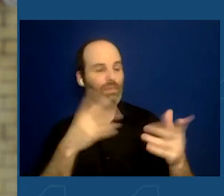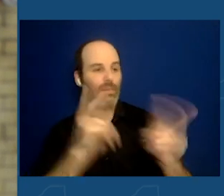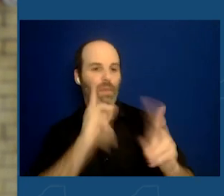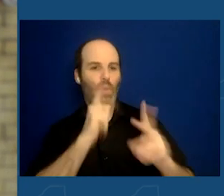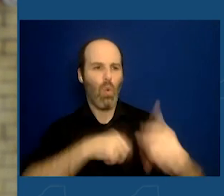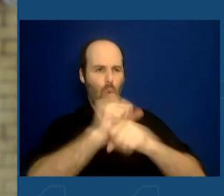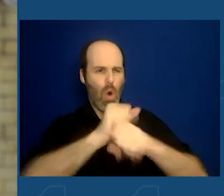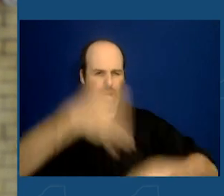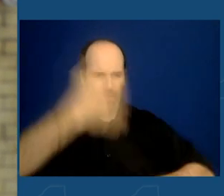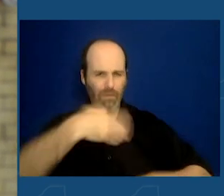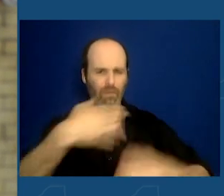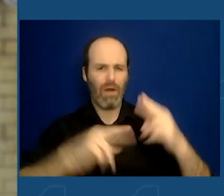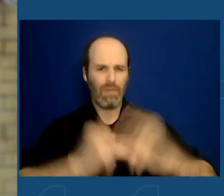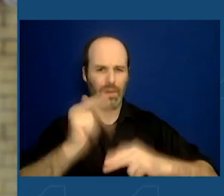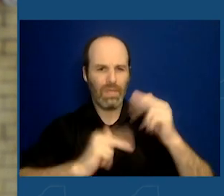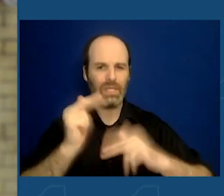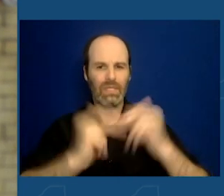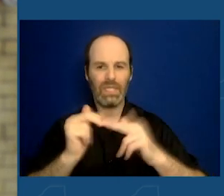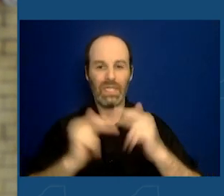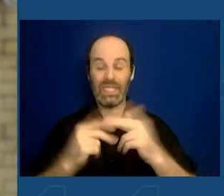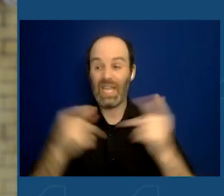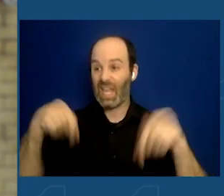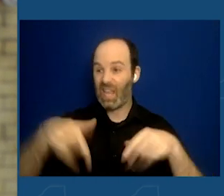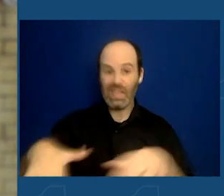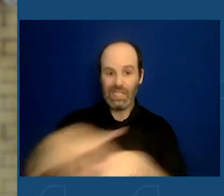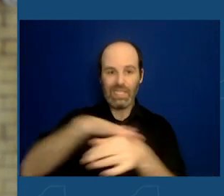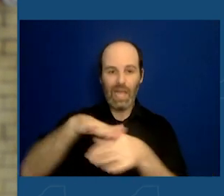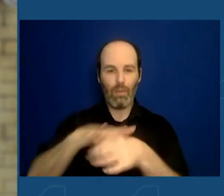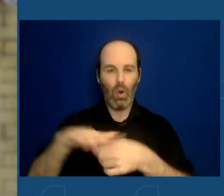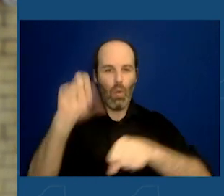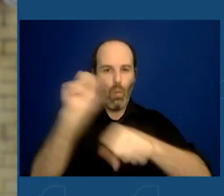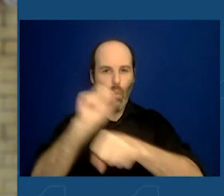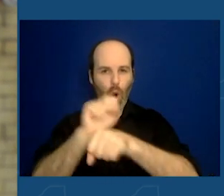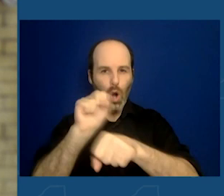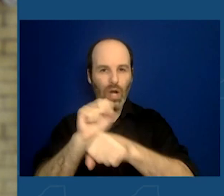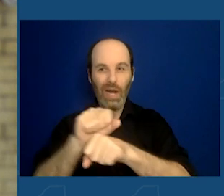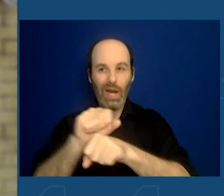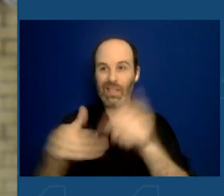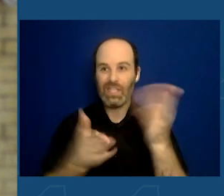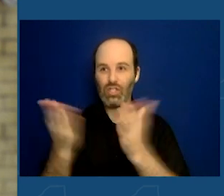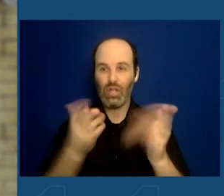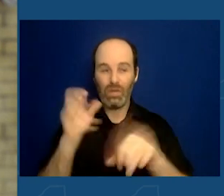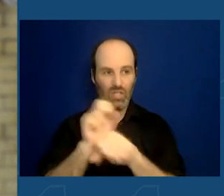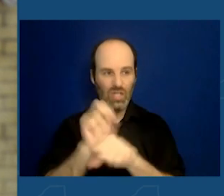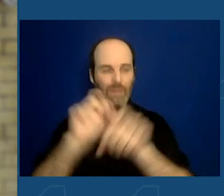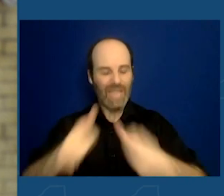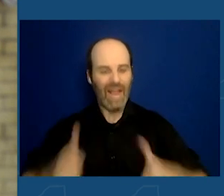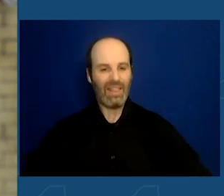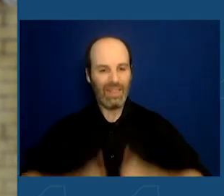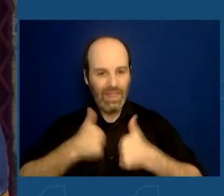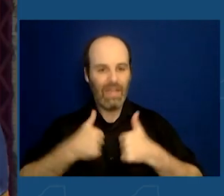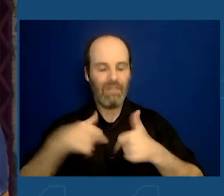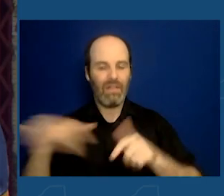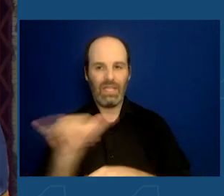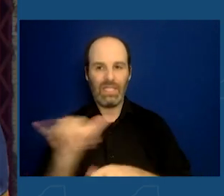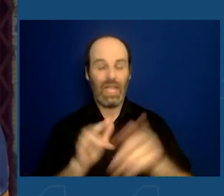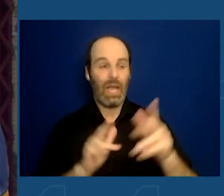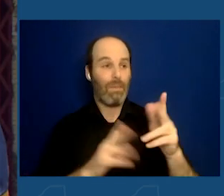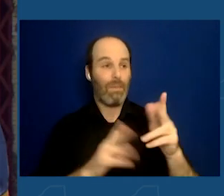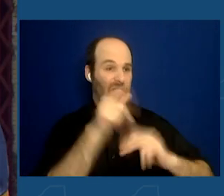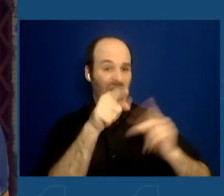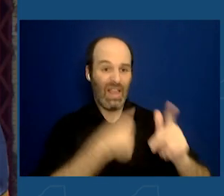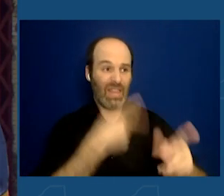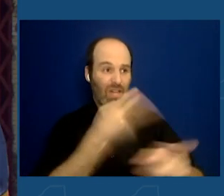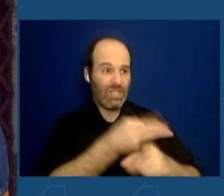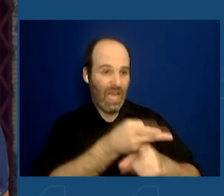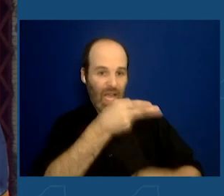are in this neighborhood working these service jobs, are able to live in the same housing that they are servicing. That is the dream of